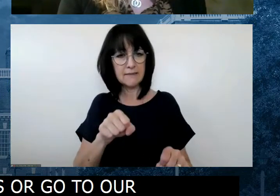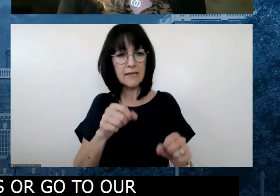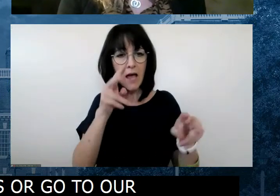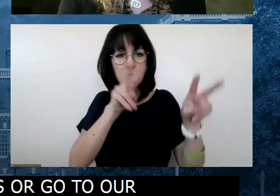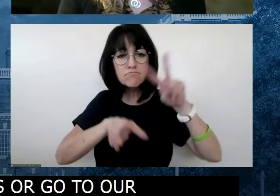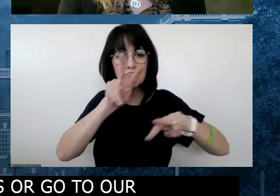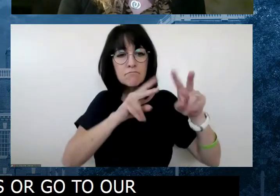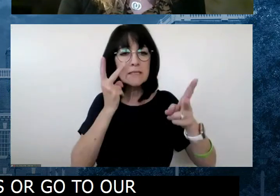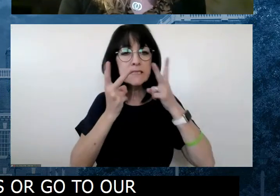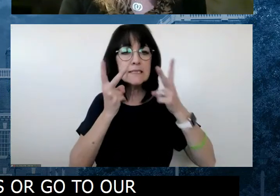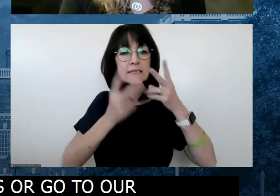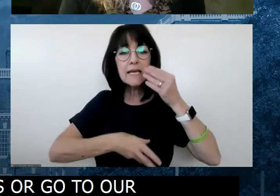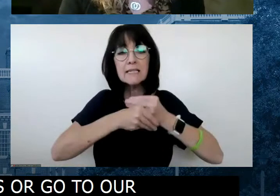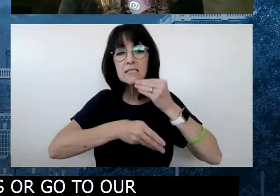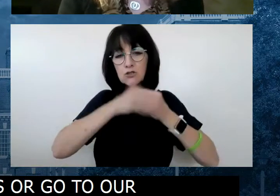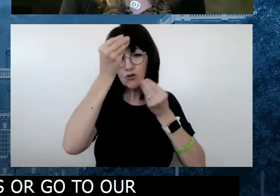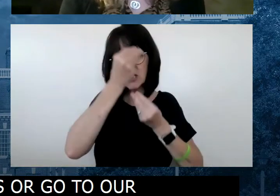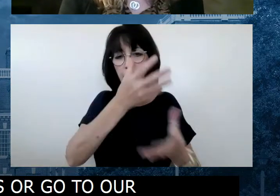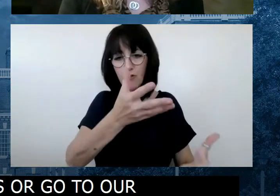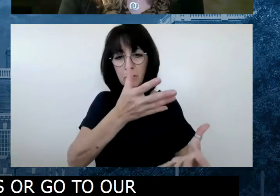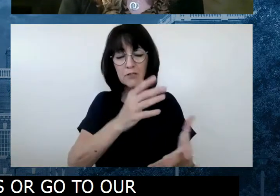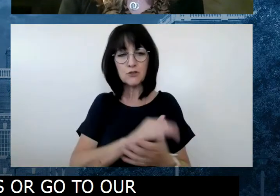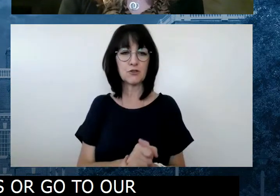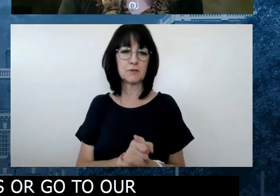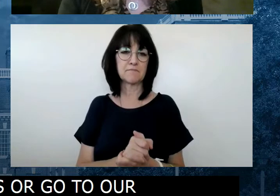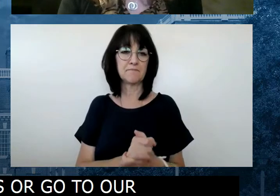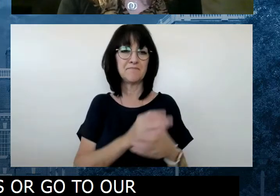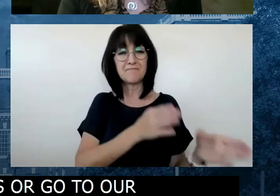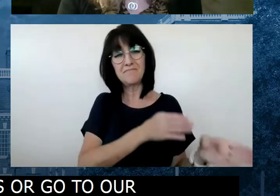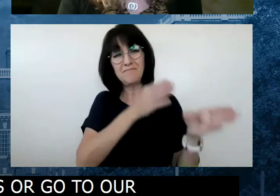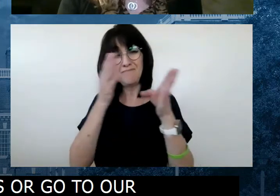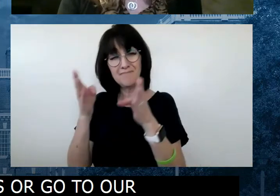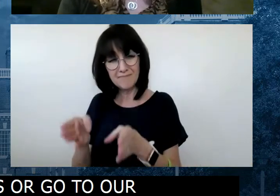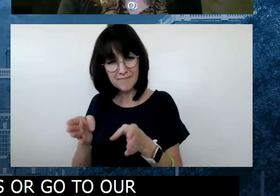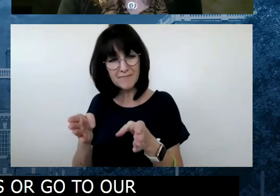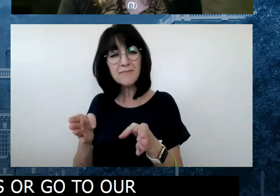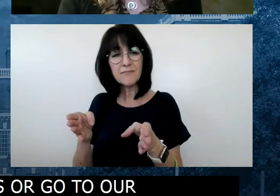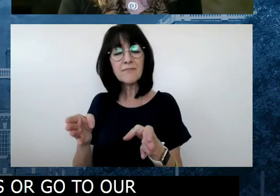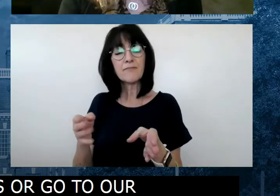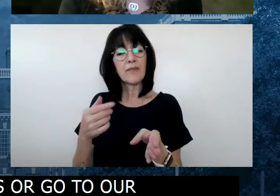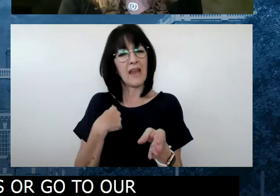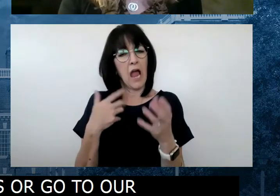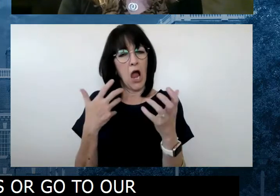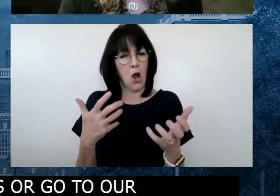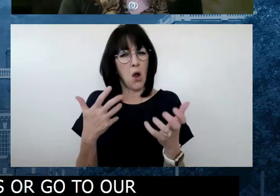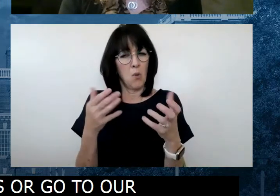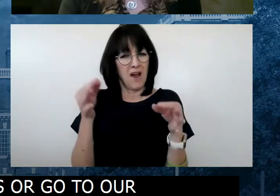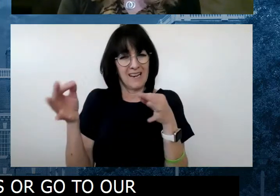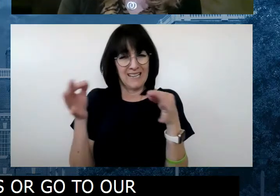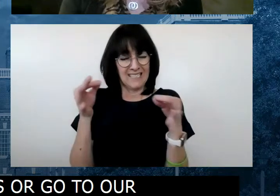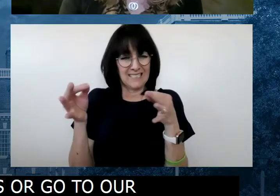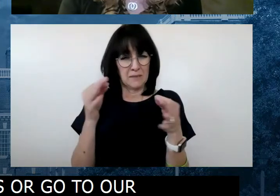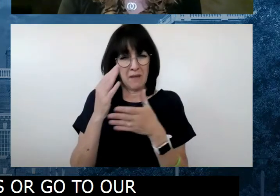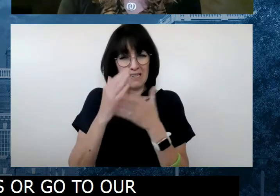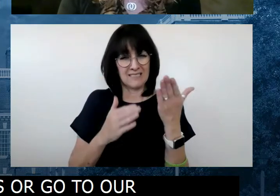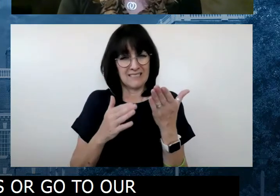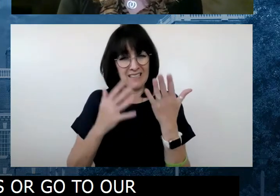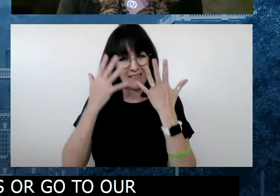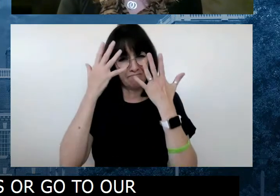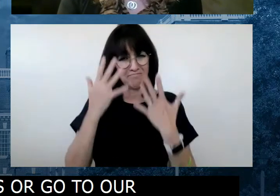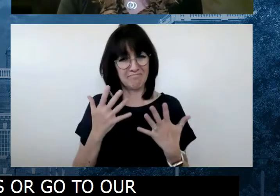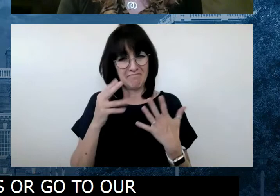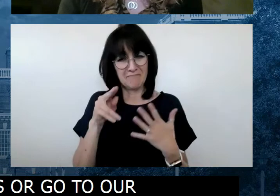I want to talk about a more grim topic, which is the drop in life